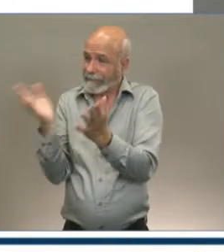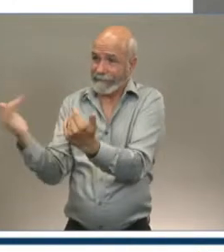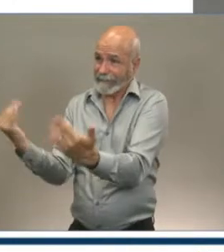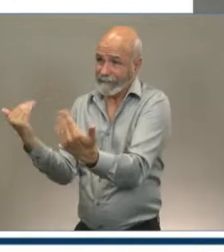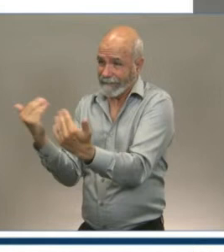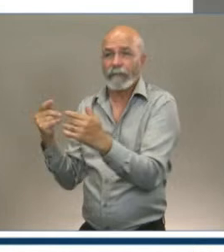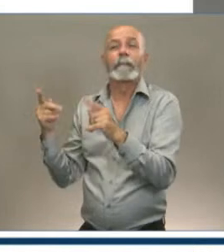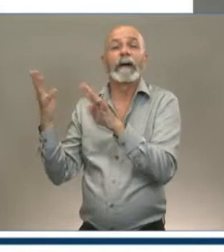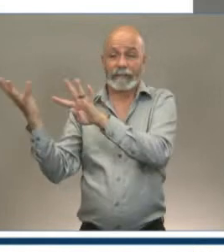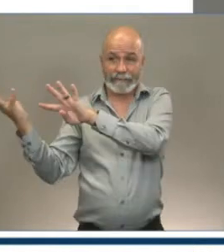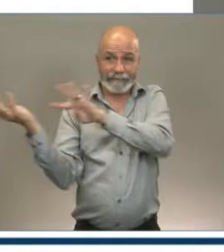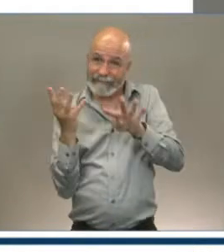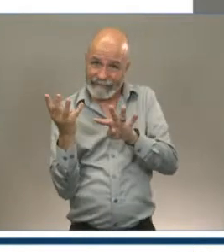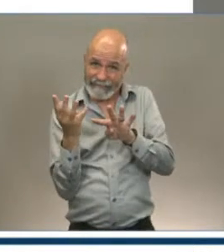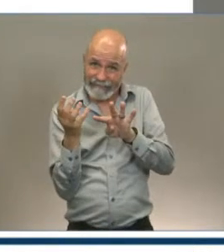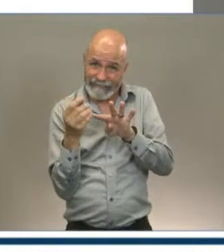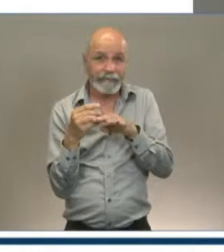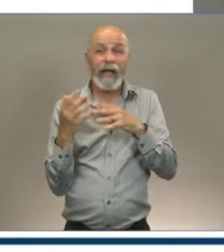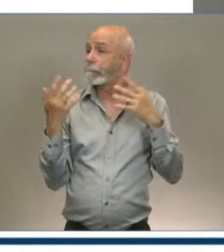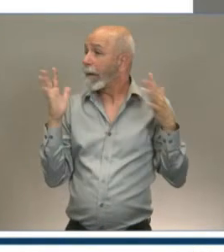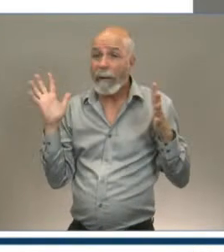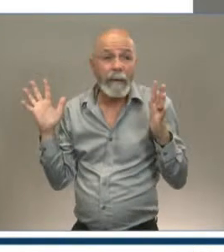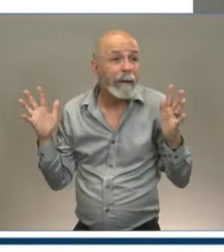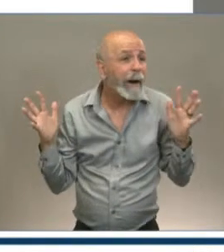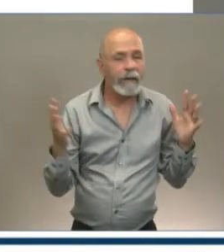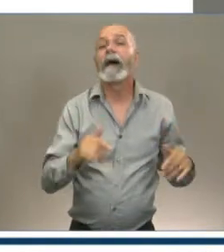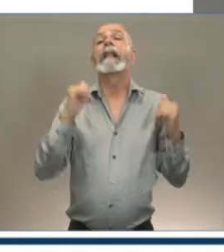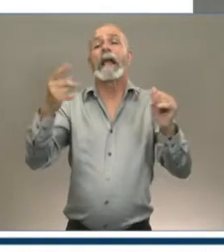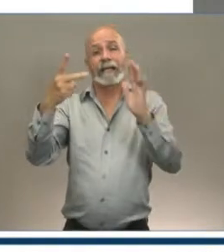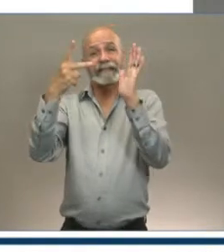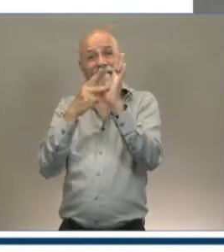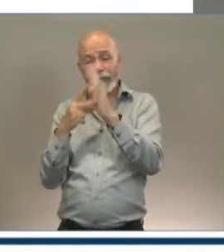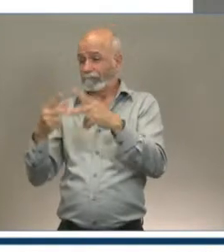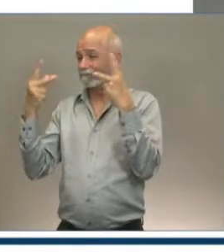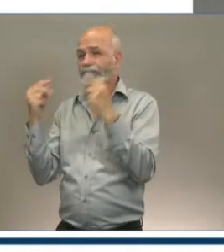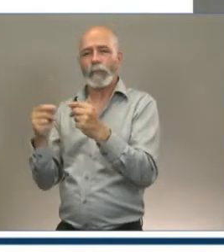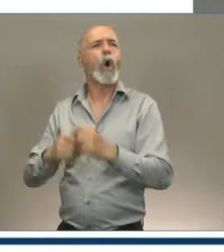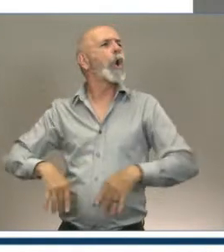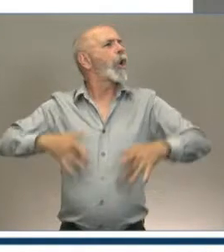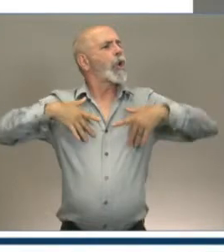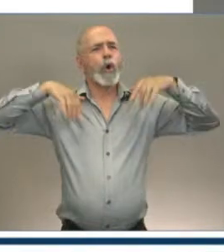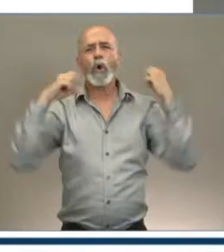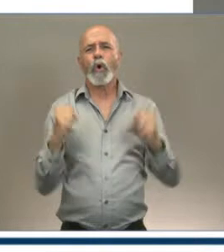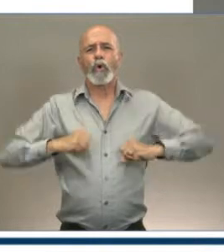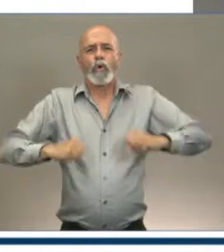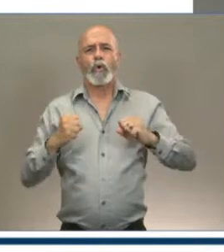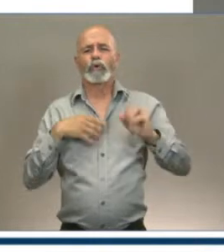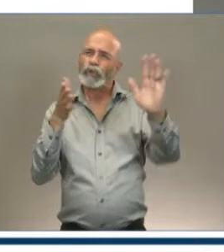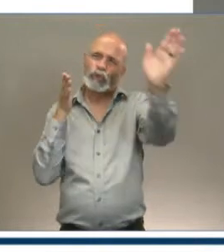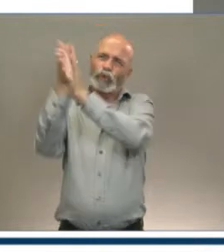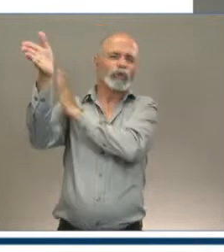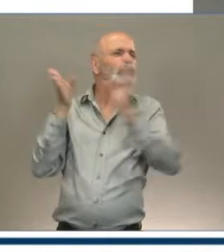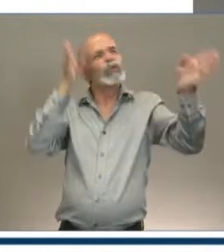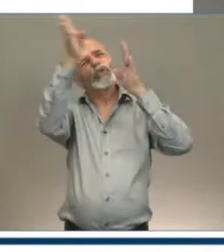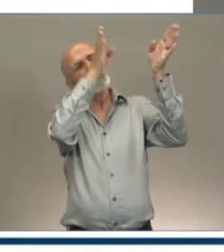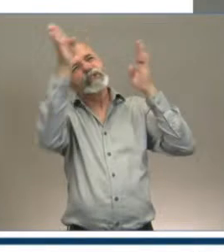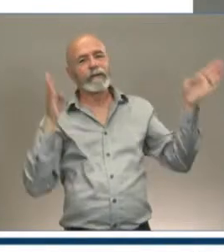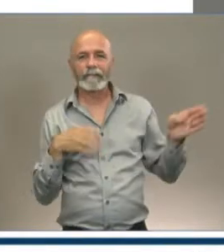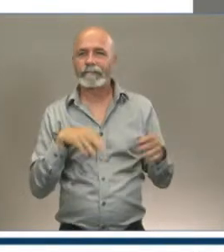And once you're vaccinated, you cannot throw caution to the wind. It's important for everyone to keep following public